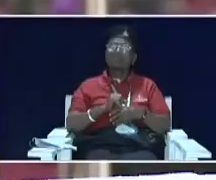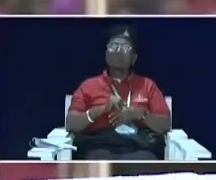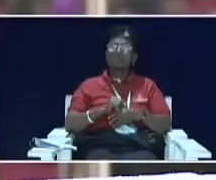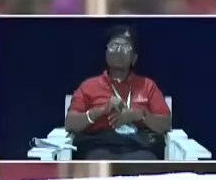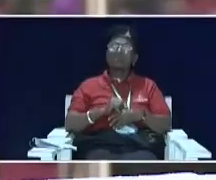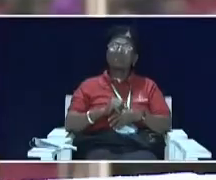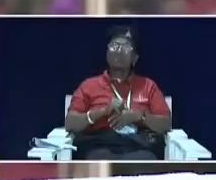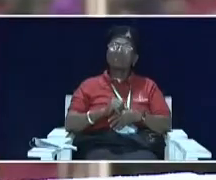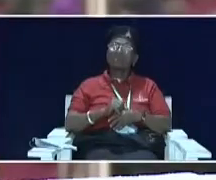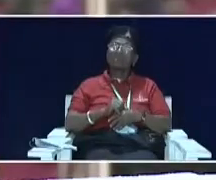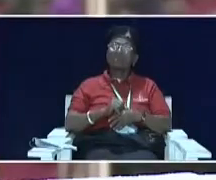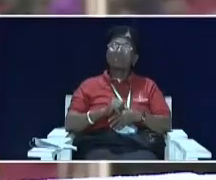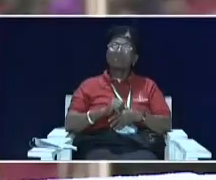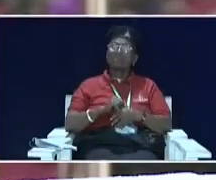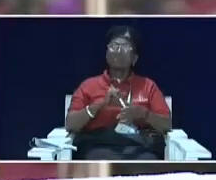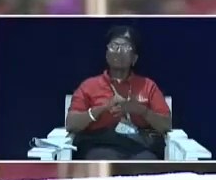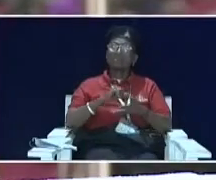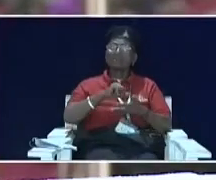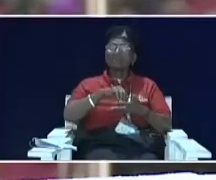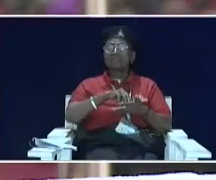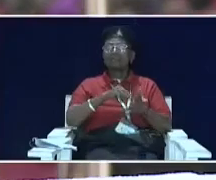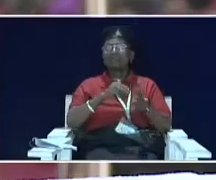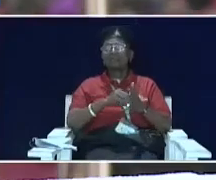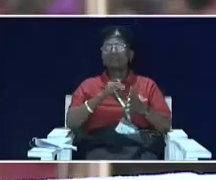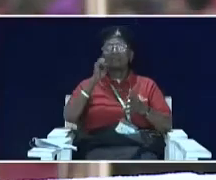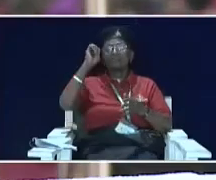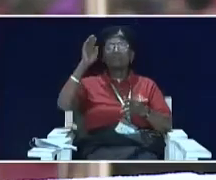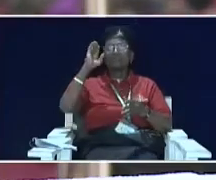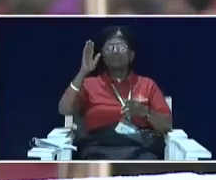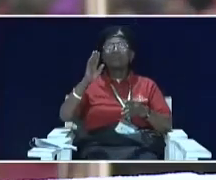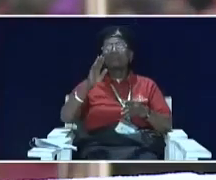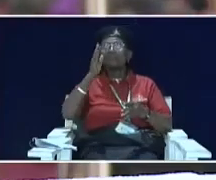That means it's going to wipe away all tears from your eyes.